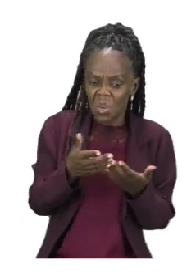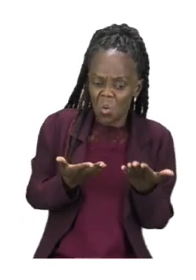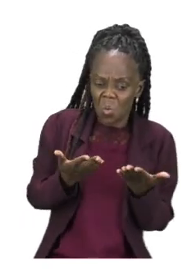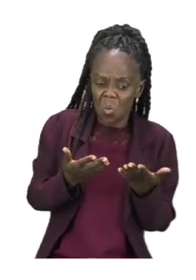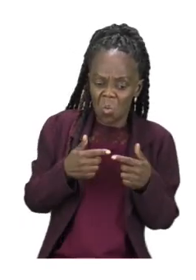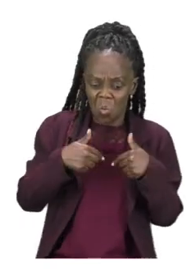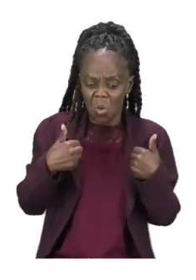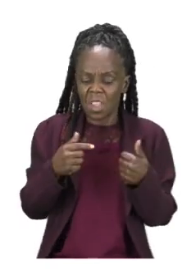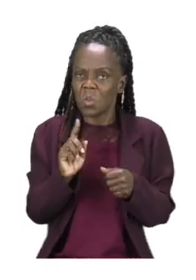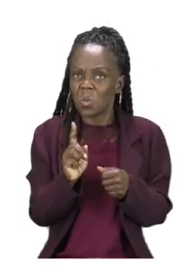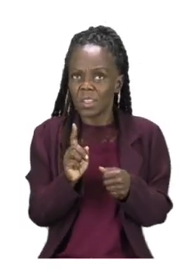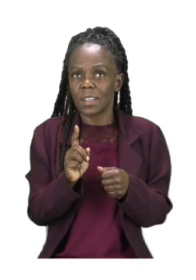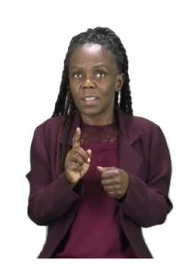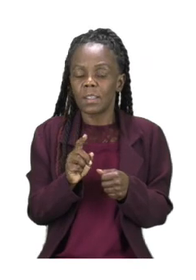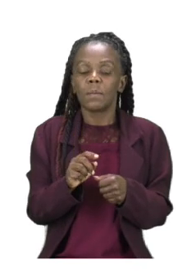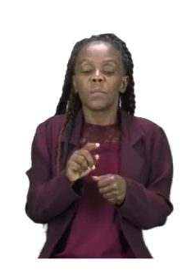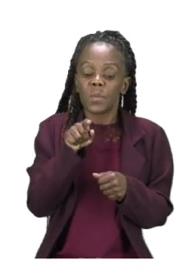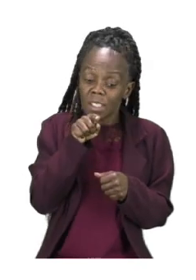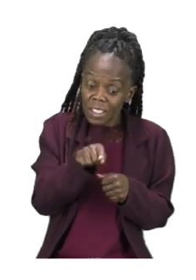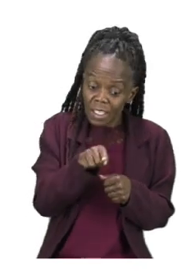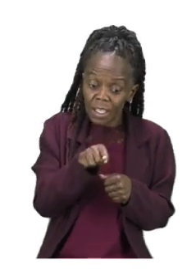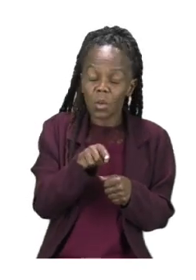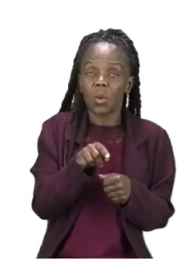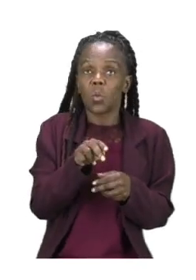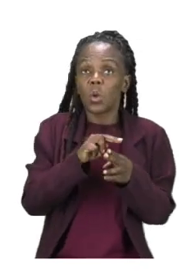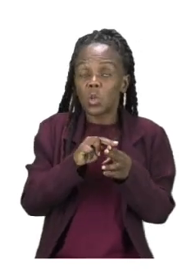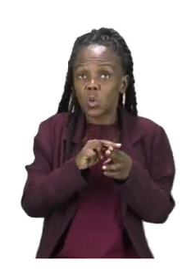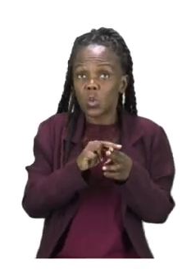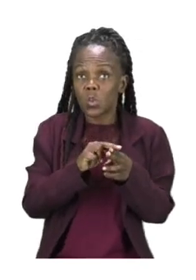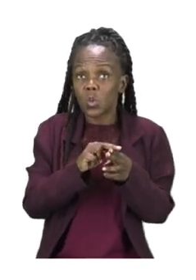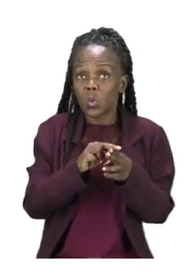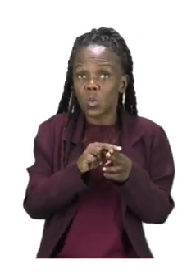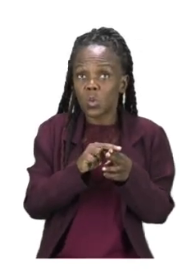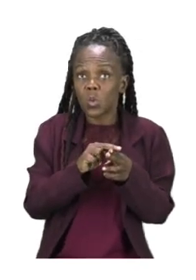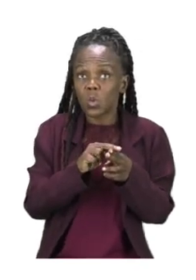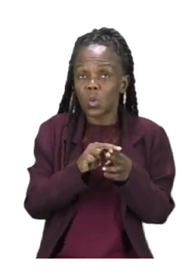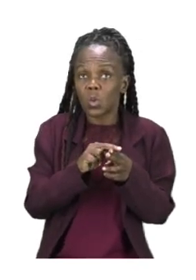Well done. Here we are going to use the word you.